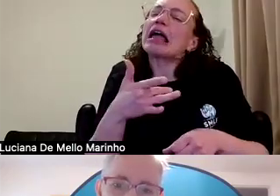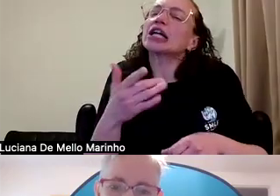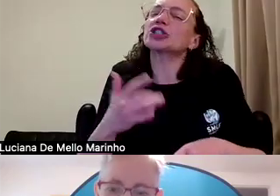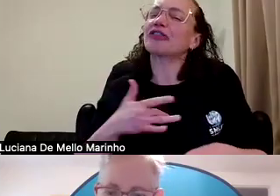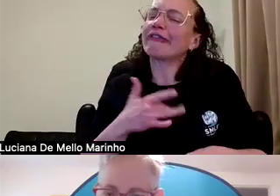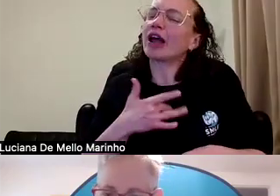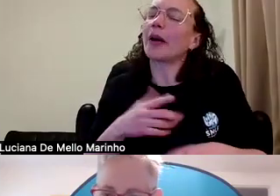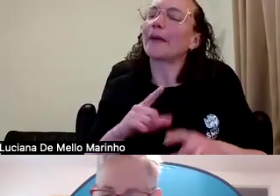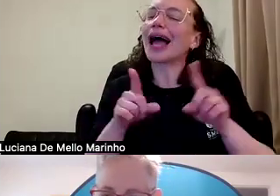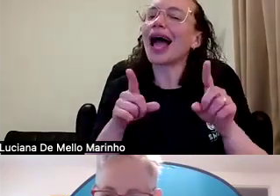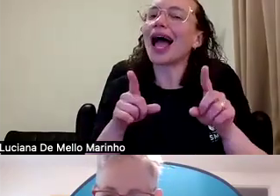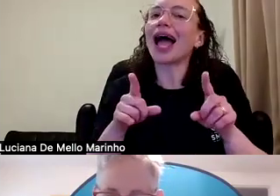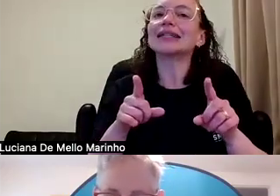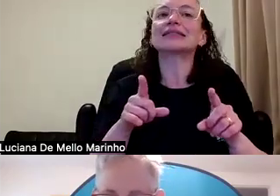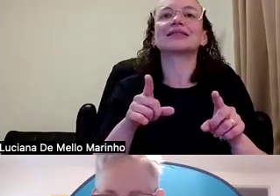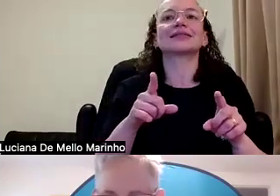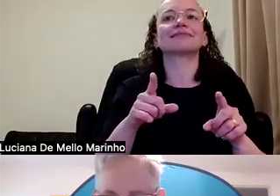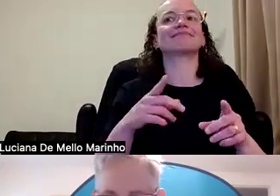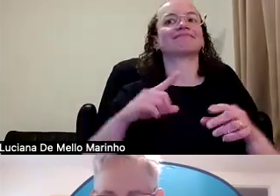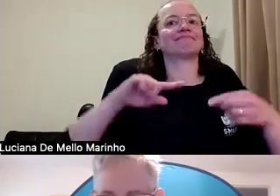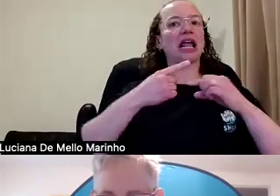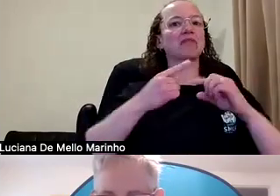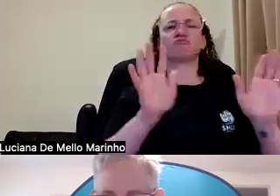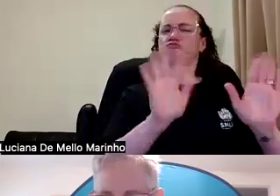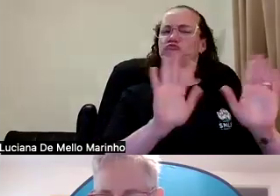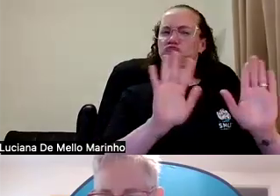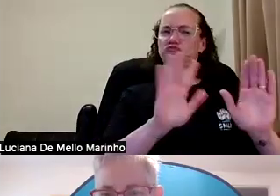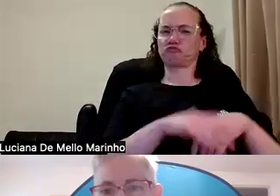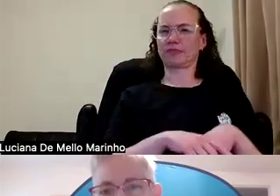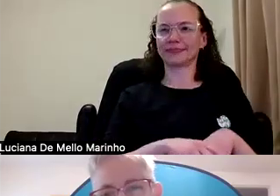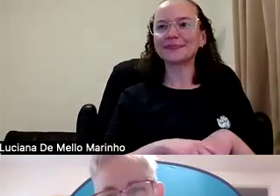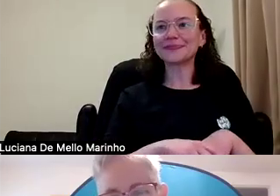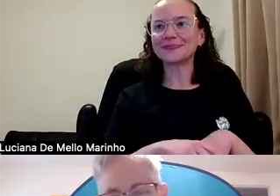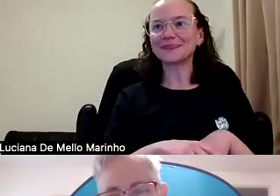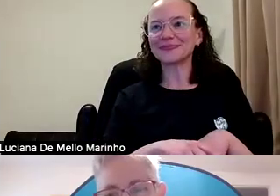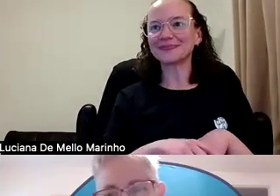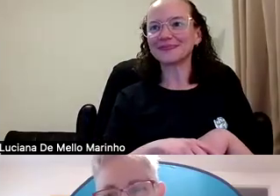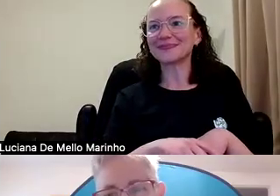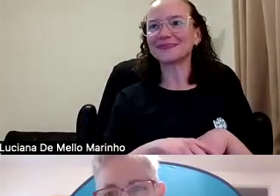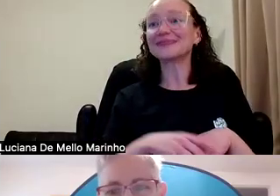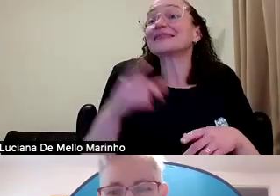Pressure, they use pressure. Yeah, you're going to feel some pressure, but you shouldn't be feeling any pain.